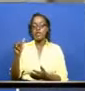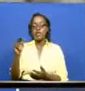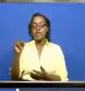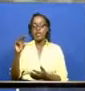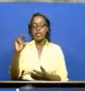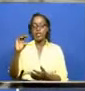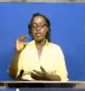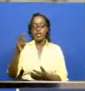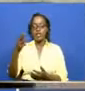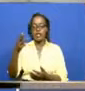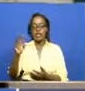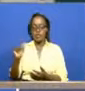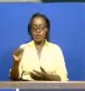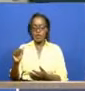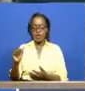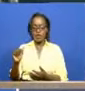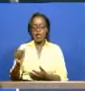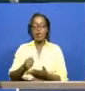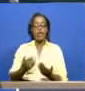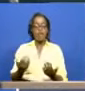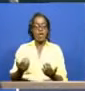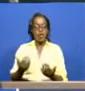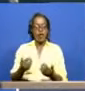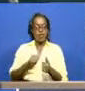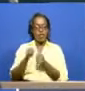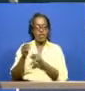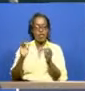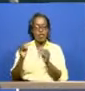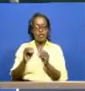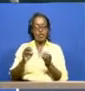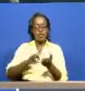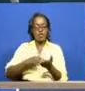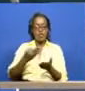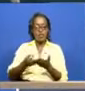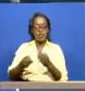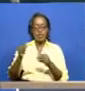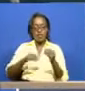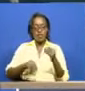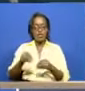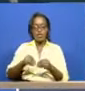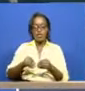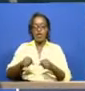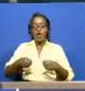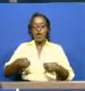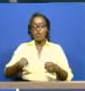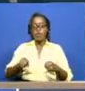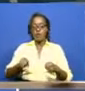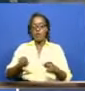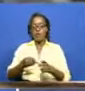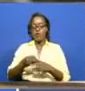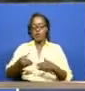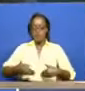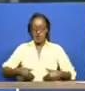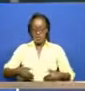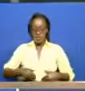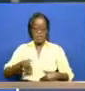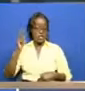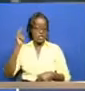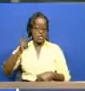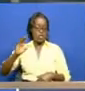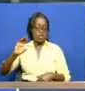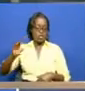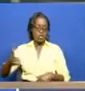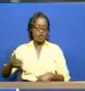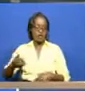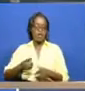We understand that he will be holding a fundraiser for boda riders or youth in Kisii town,